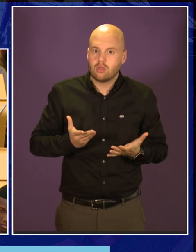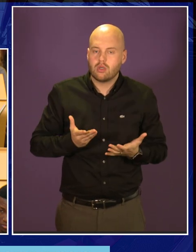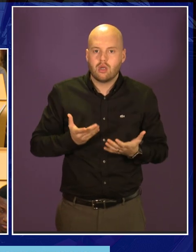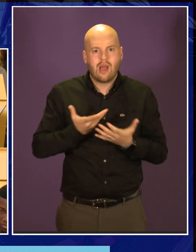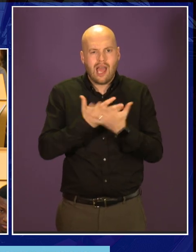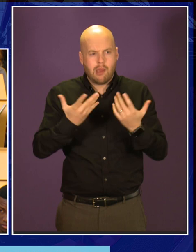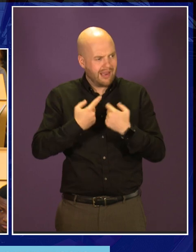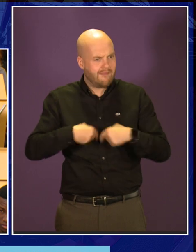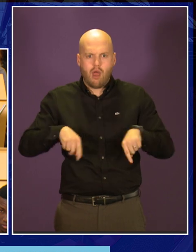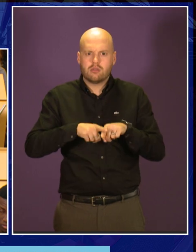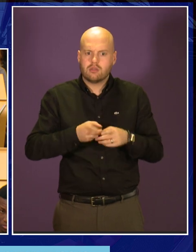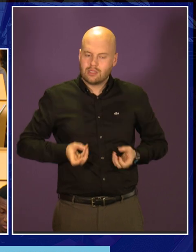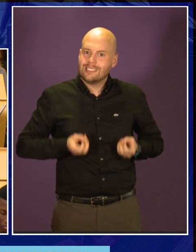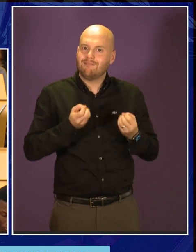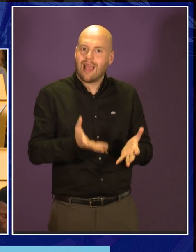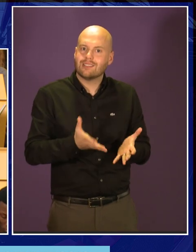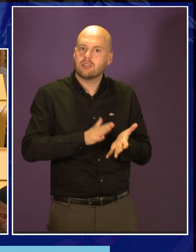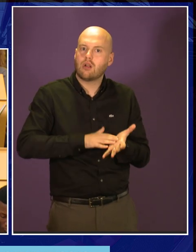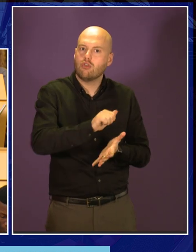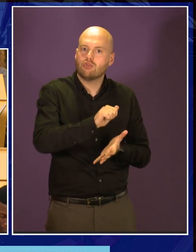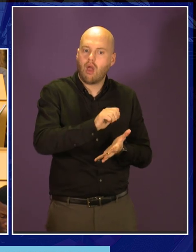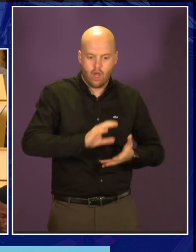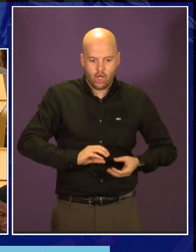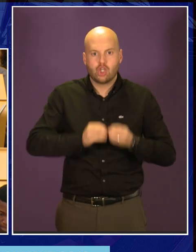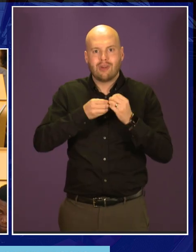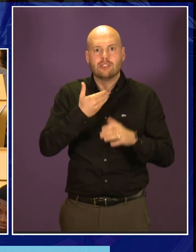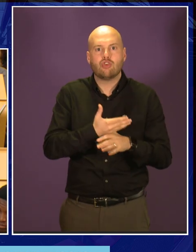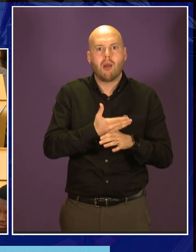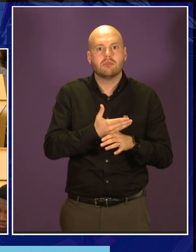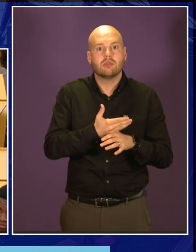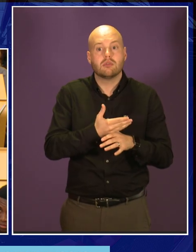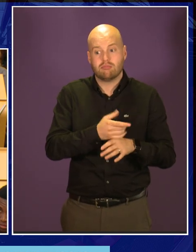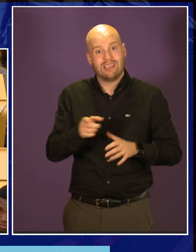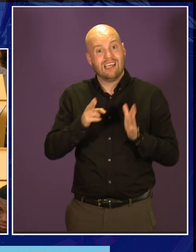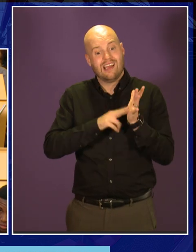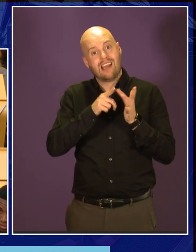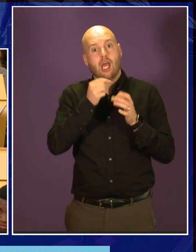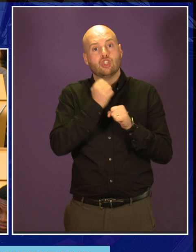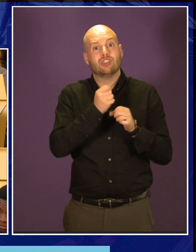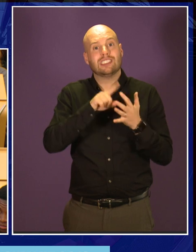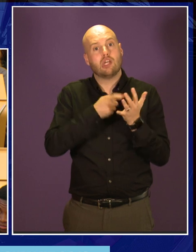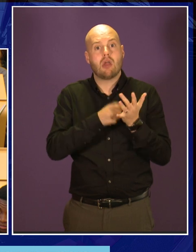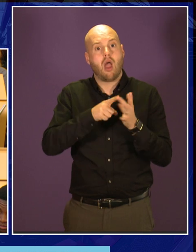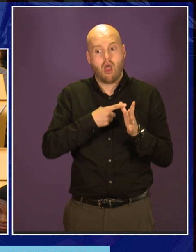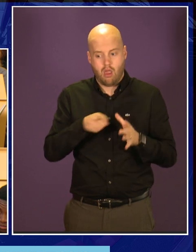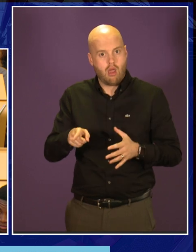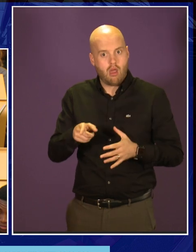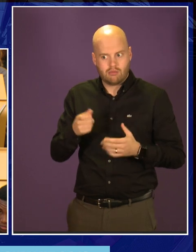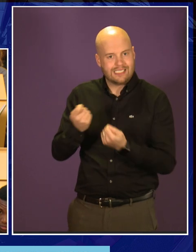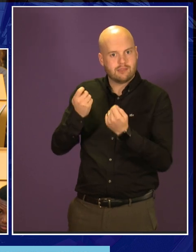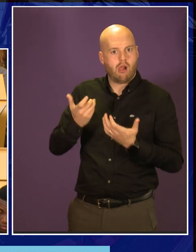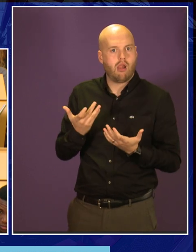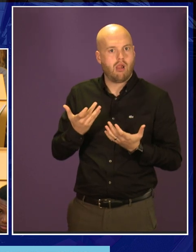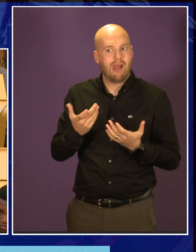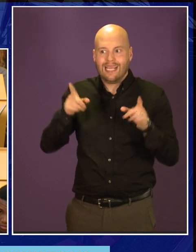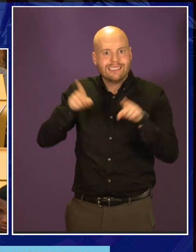culture to create the jobs, to support the system? Nigeria have succeeded in the film industry. India have succeeded. But how many other